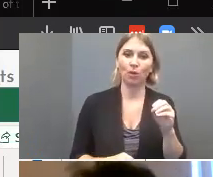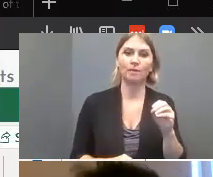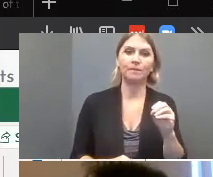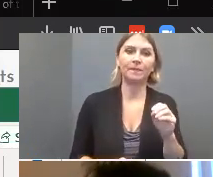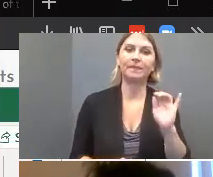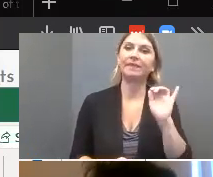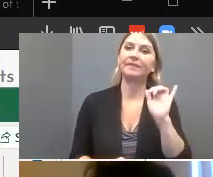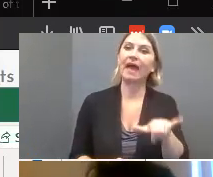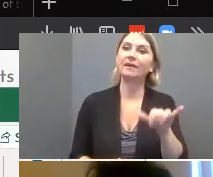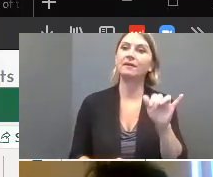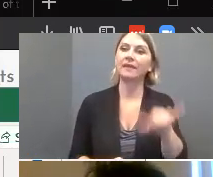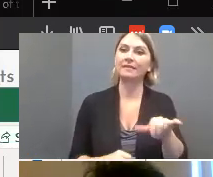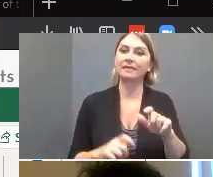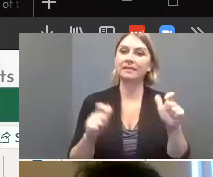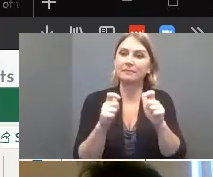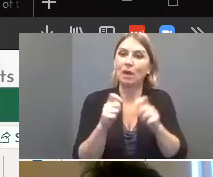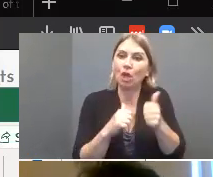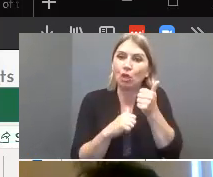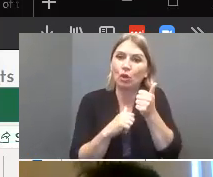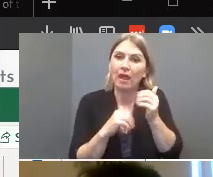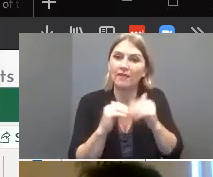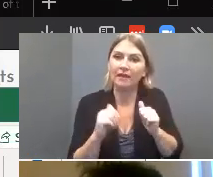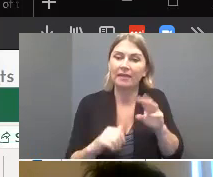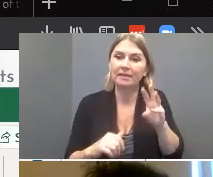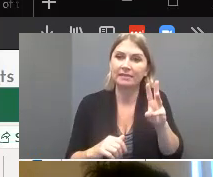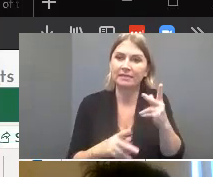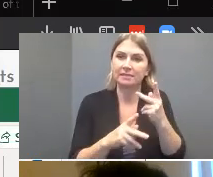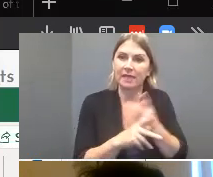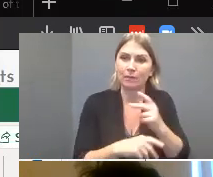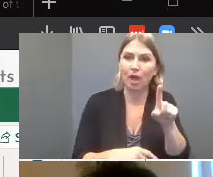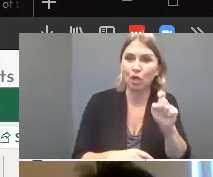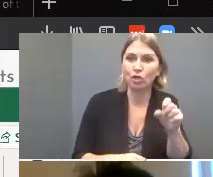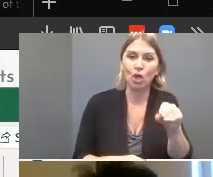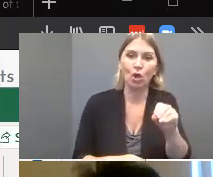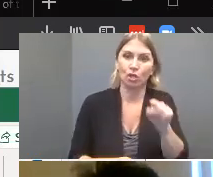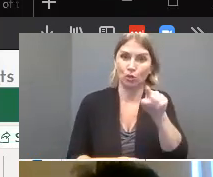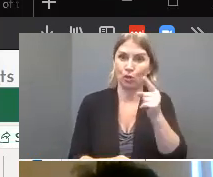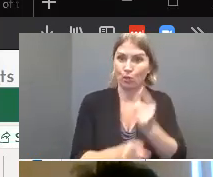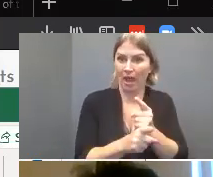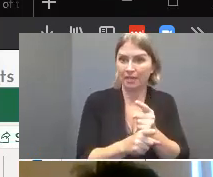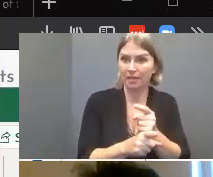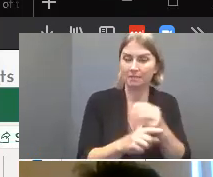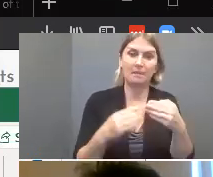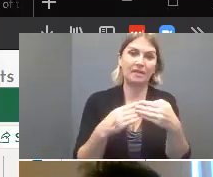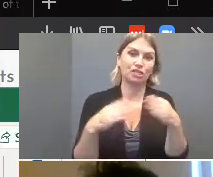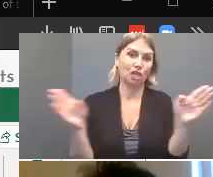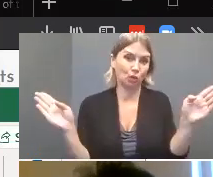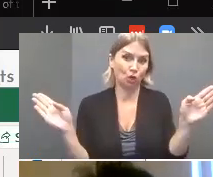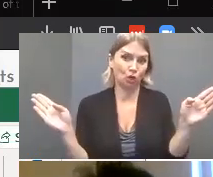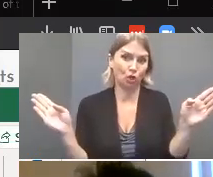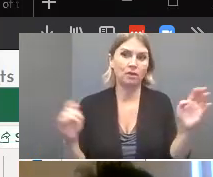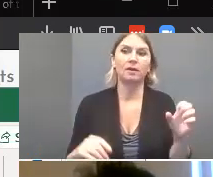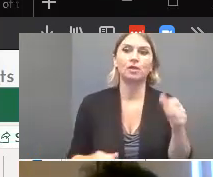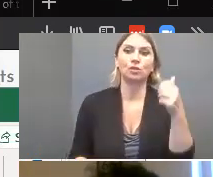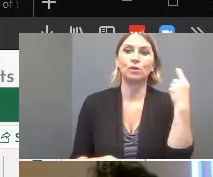is smaller than 6 by 100, it becomes an issue. So you are correct, but in general, always remember that we are